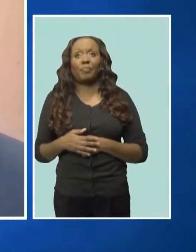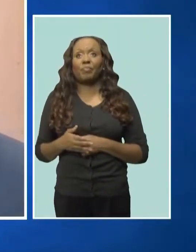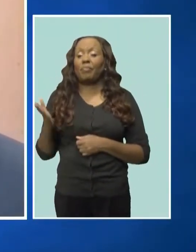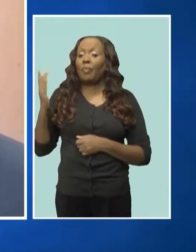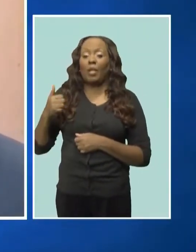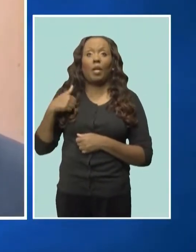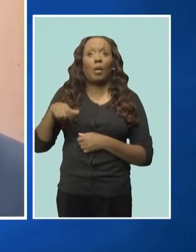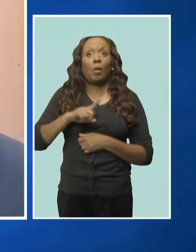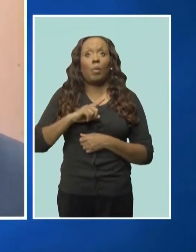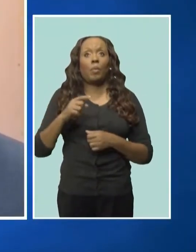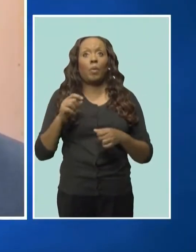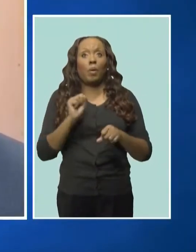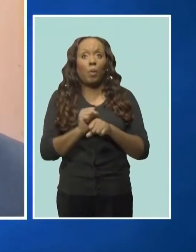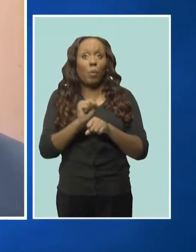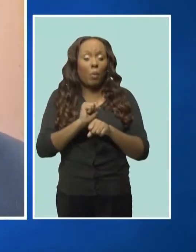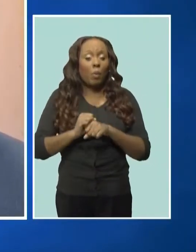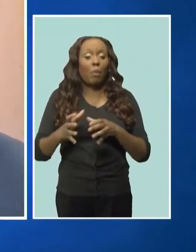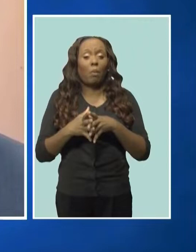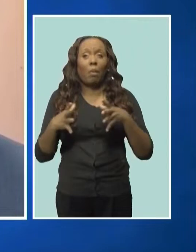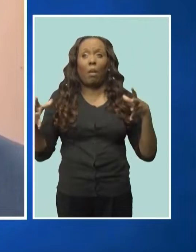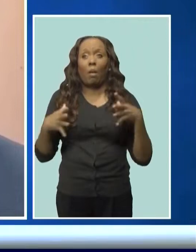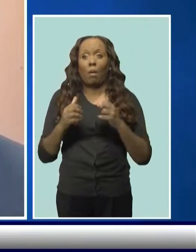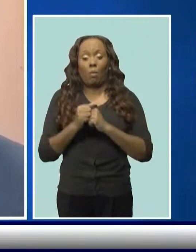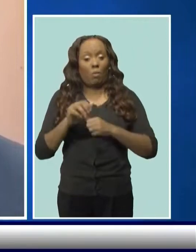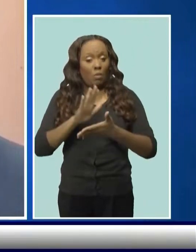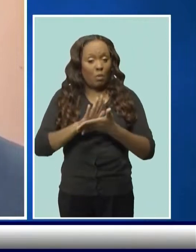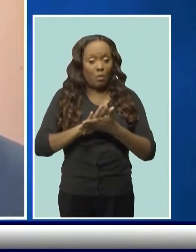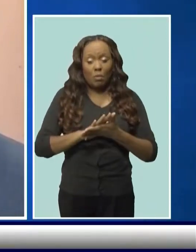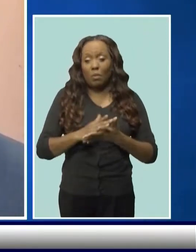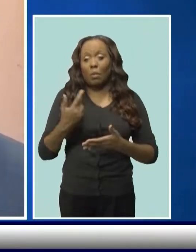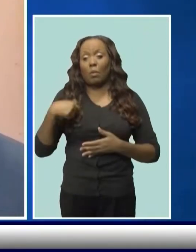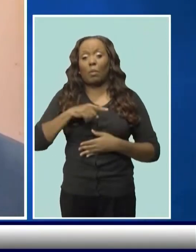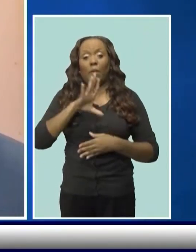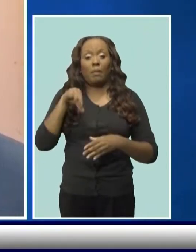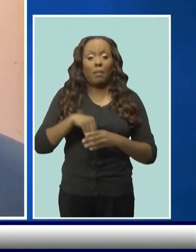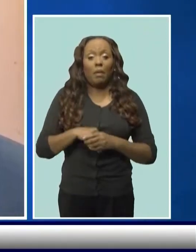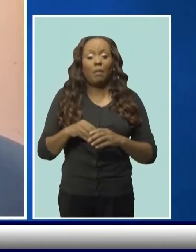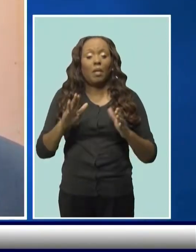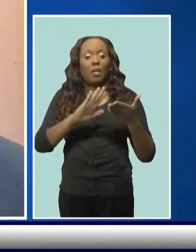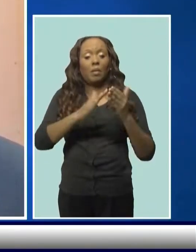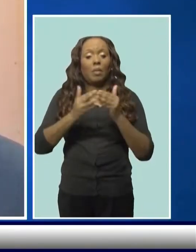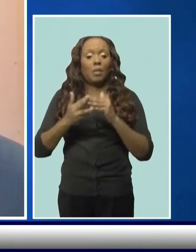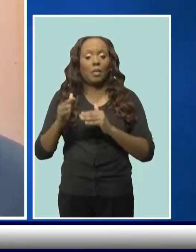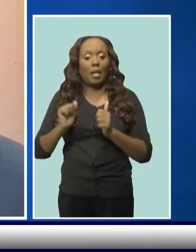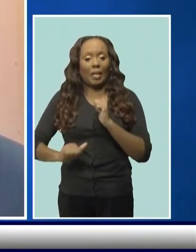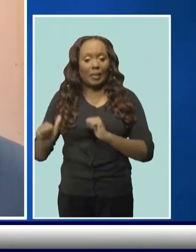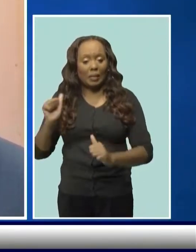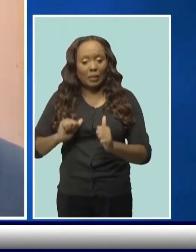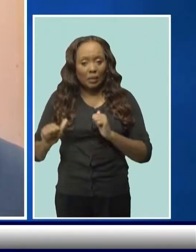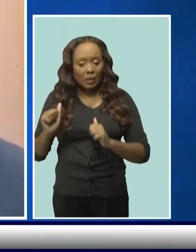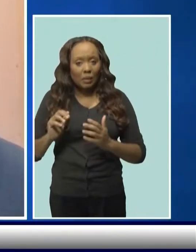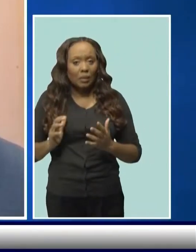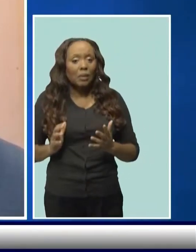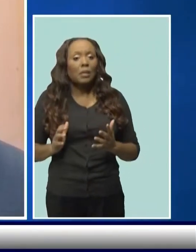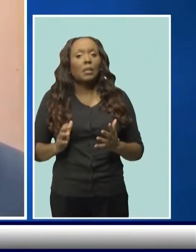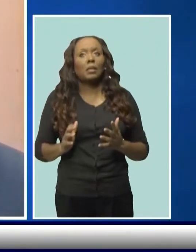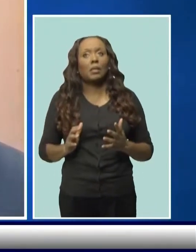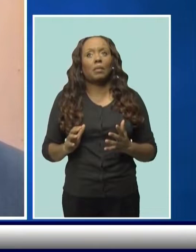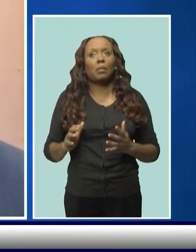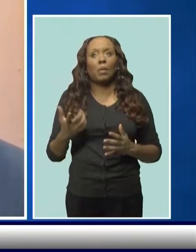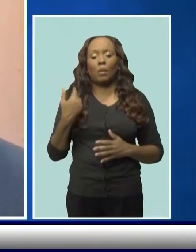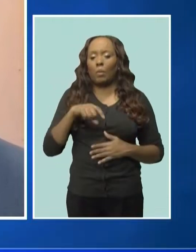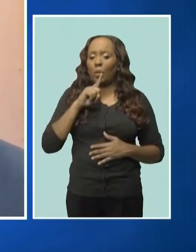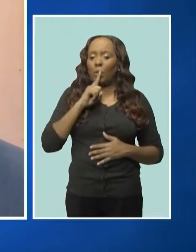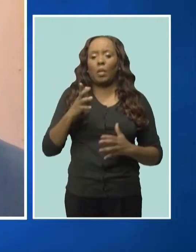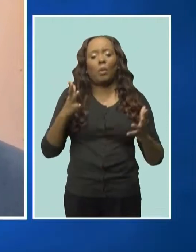school. We do a number of other community-based activities, but there's nothing that beats educational activity, and for